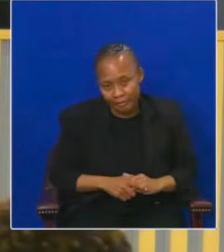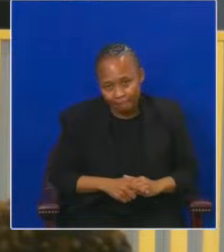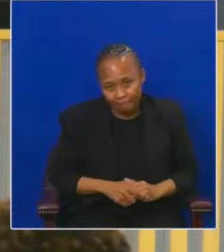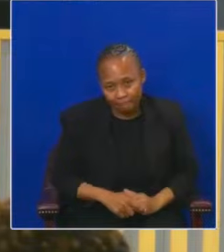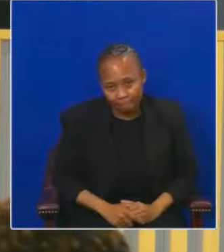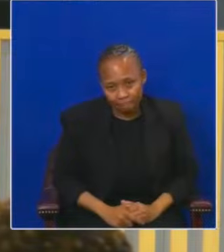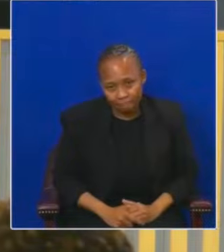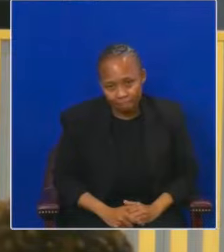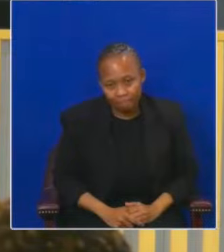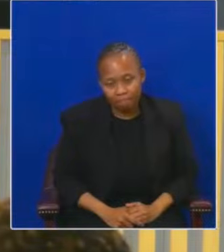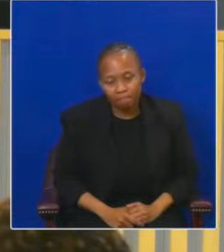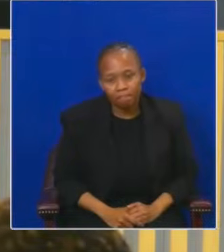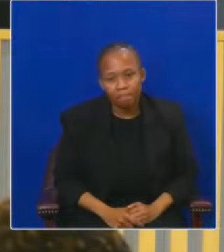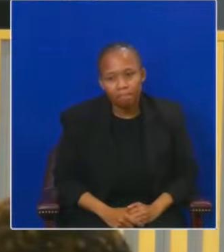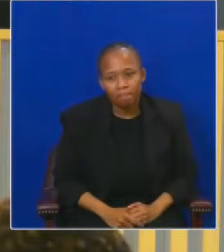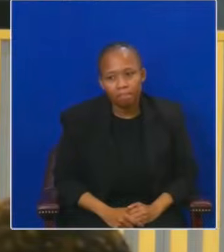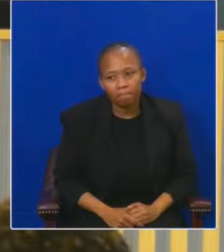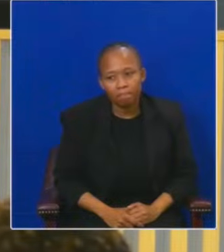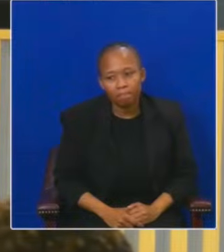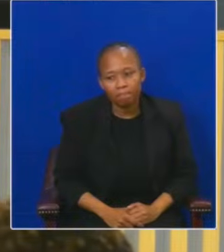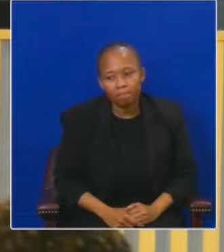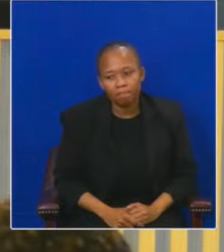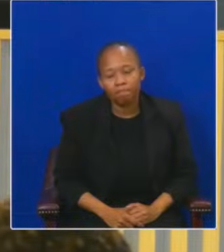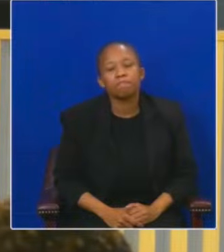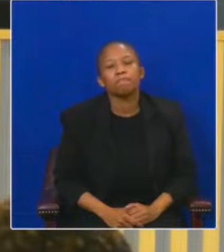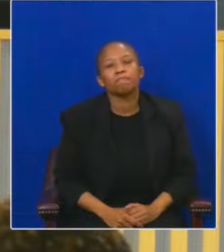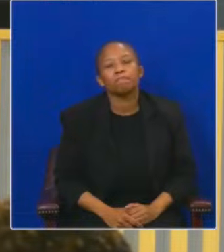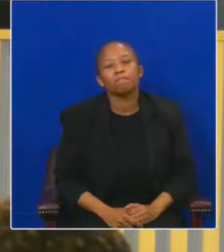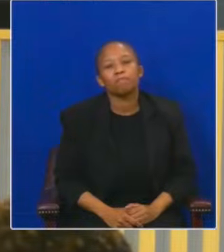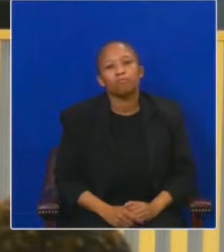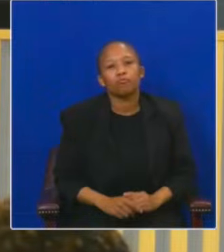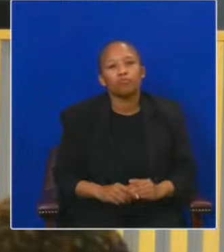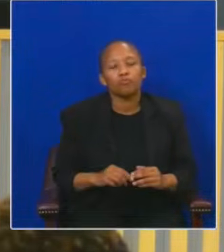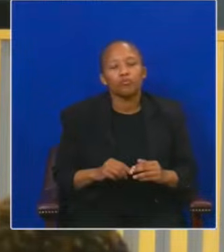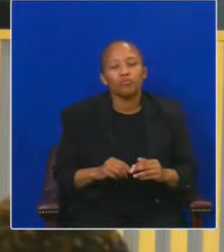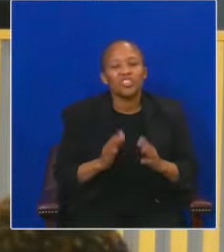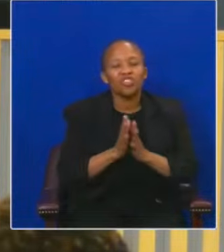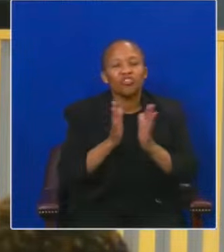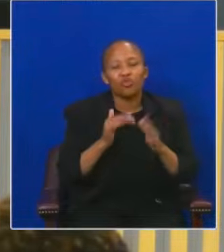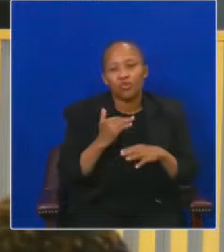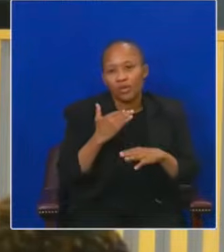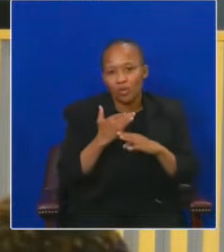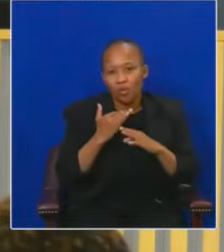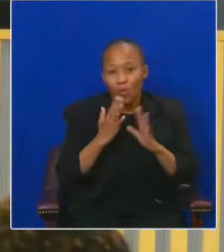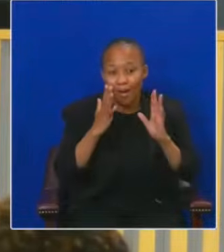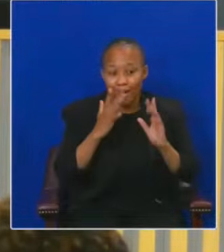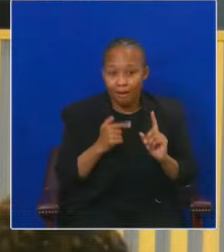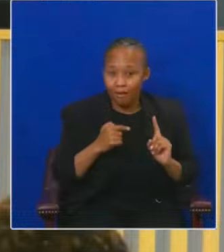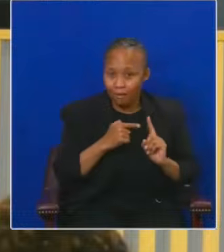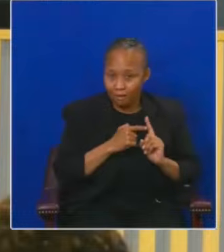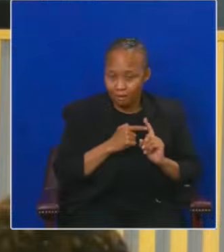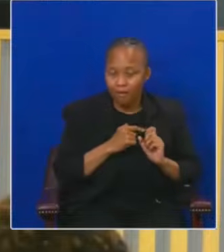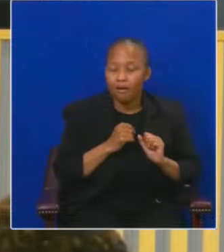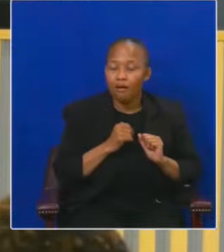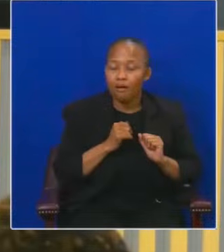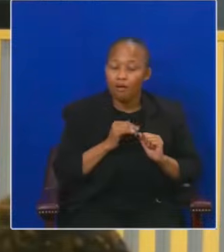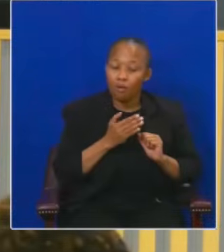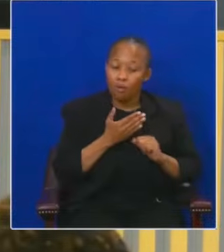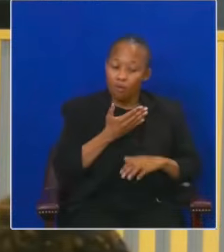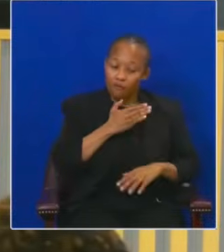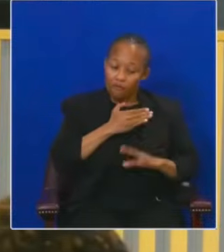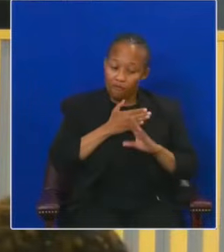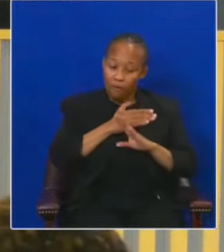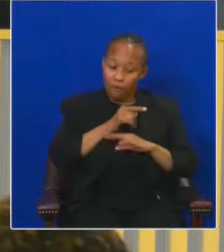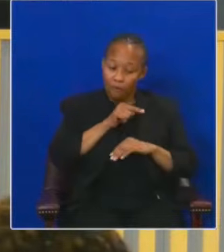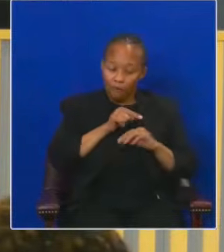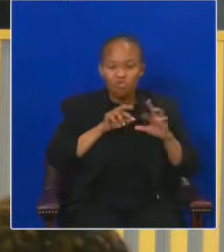General Worker Mr. Yusufu or Mtupanyama, when we asked of his